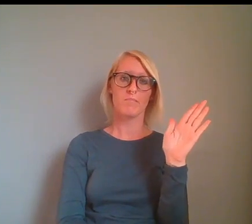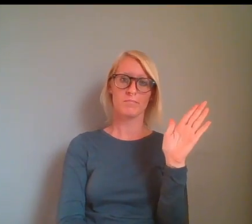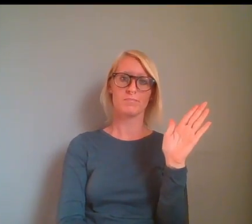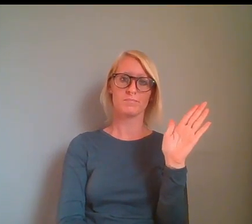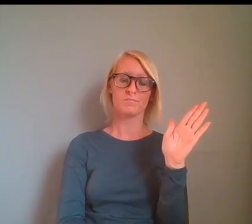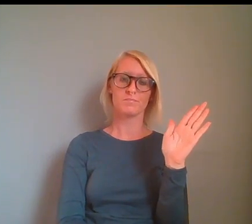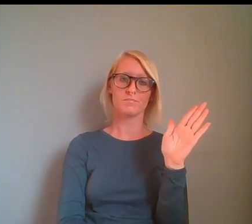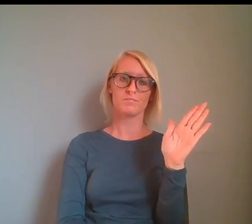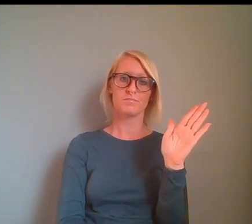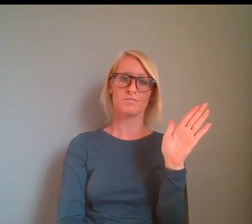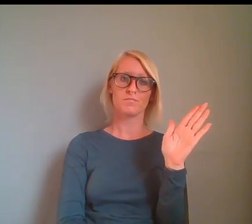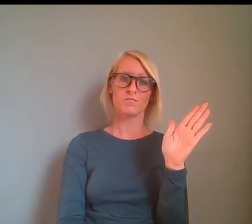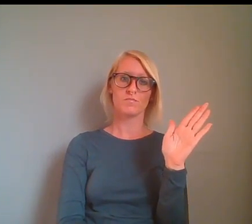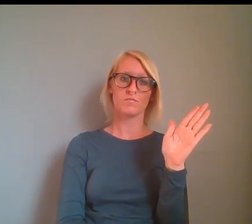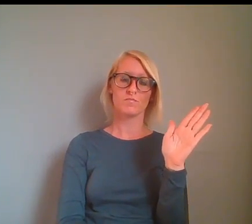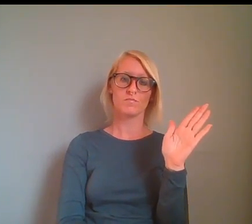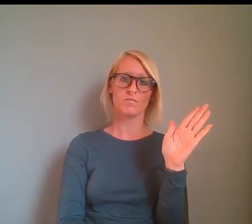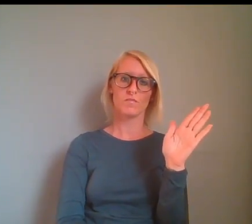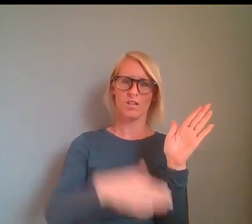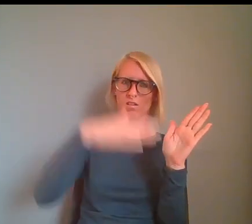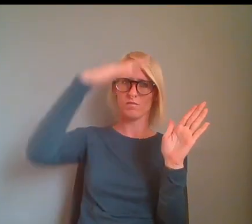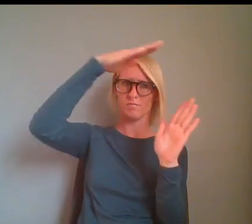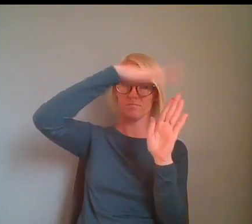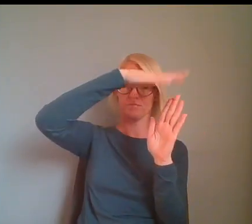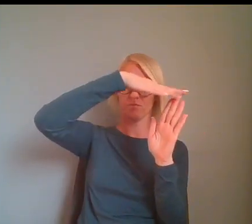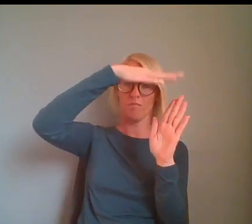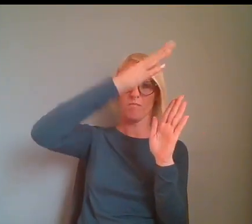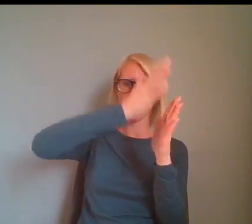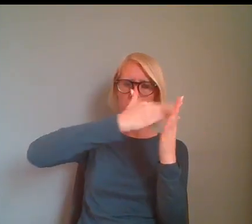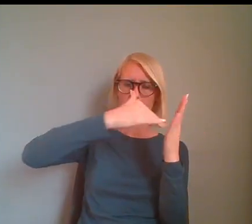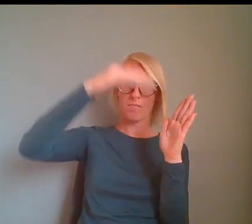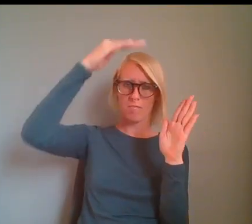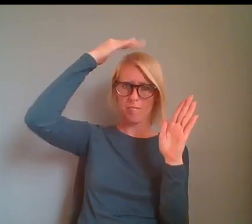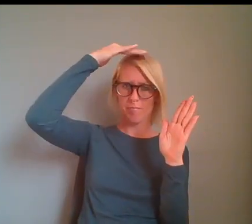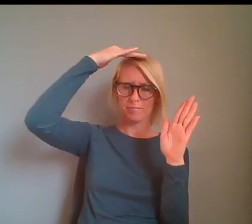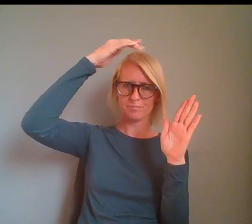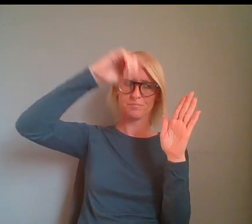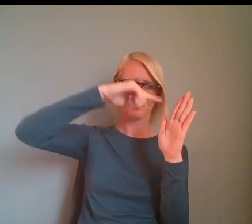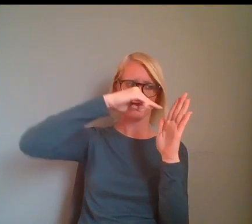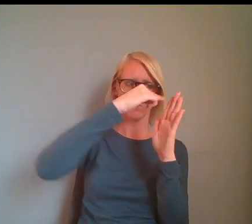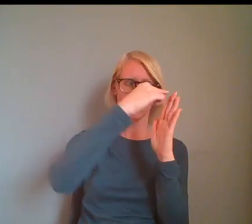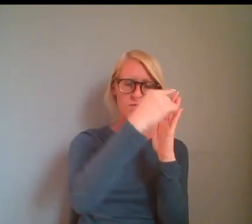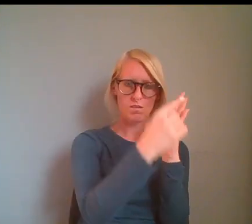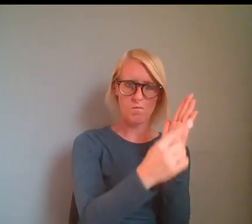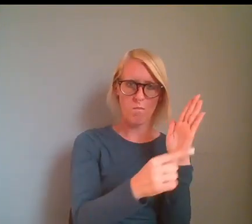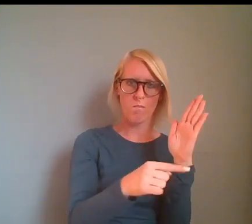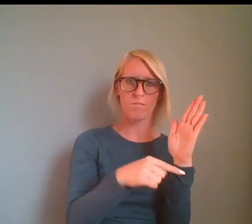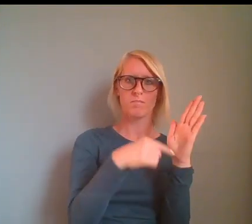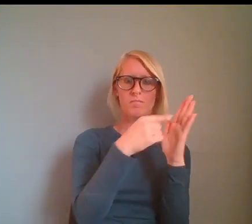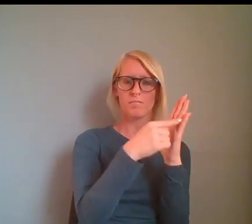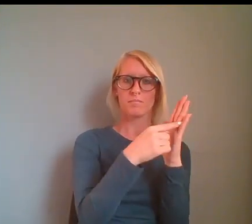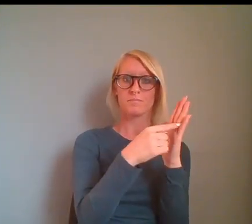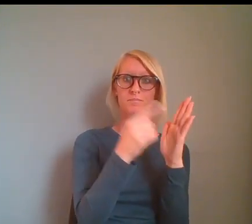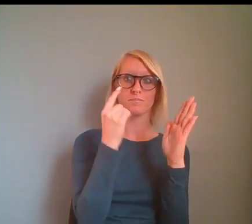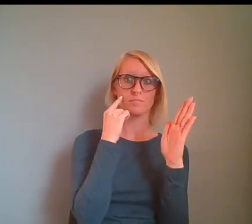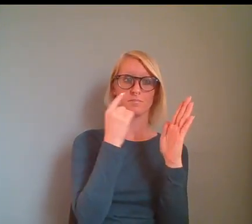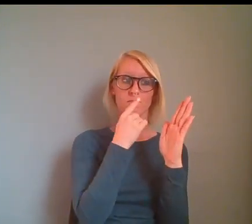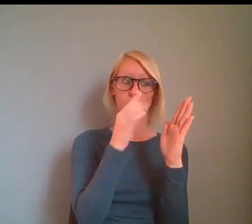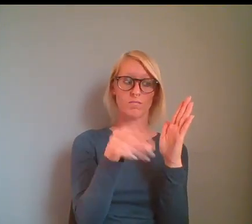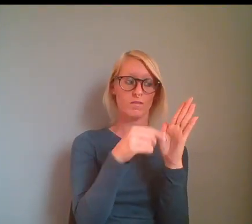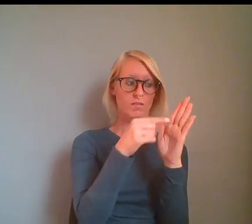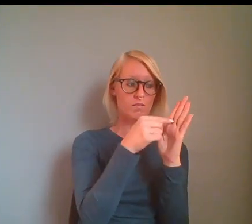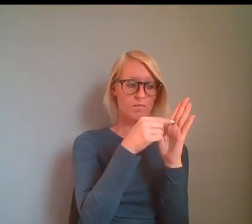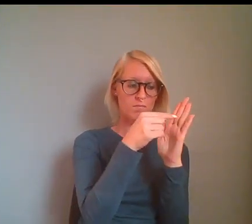I'll go ahead and do the top part, because we have to have the top of our head. And then I'm going to put my eyes in